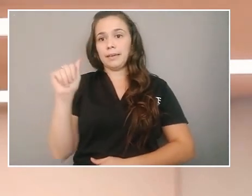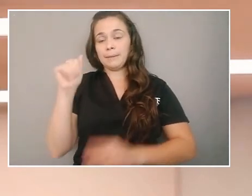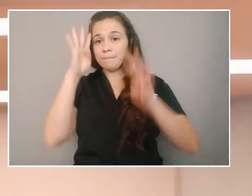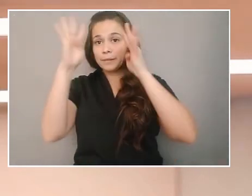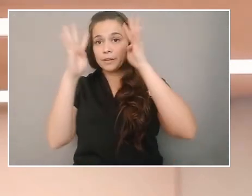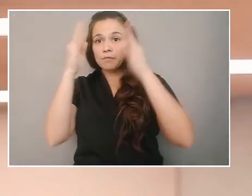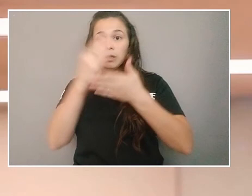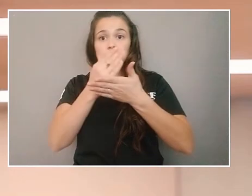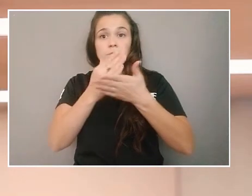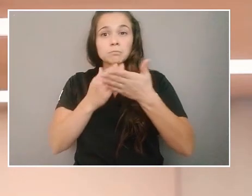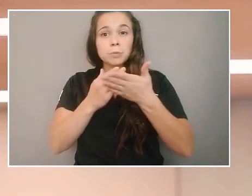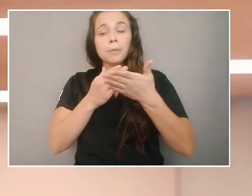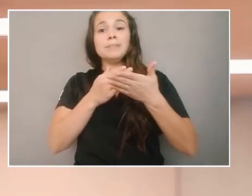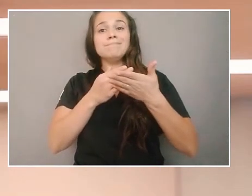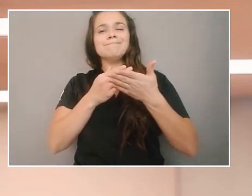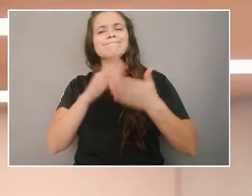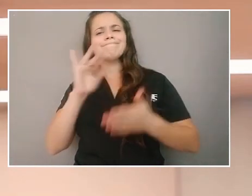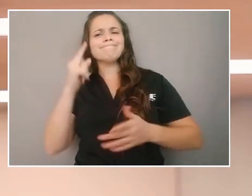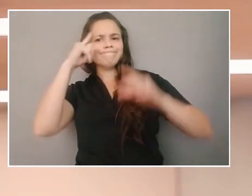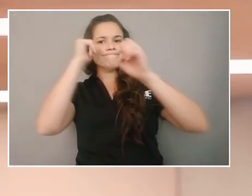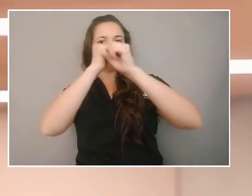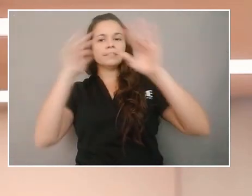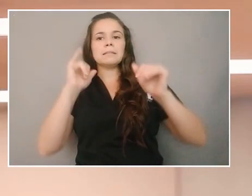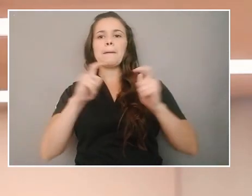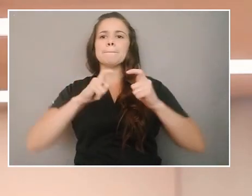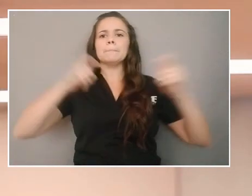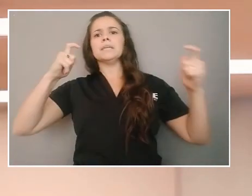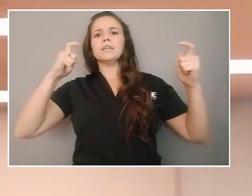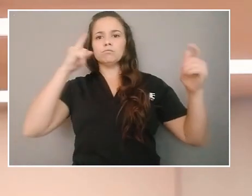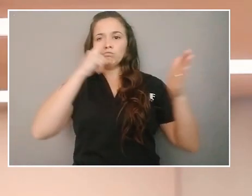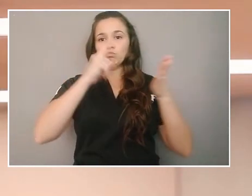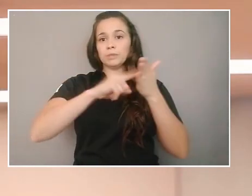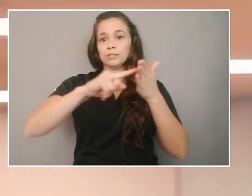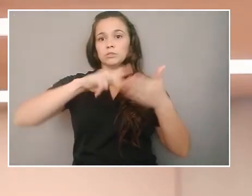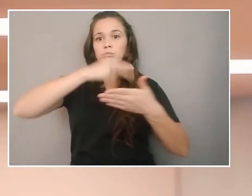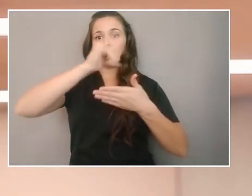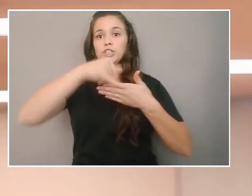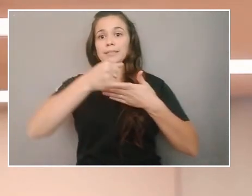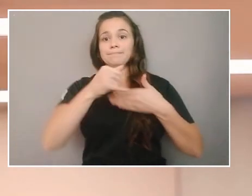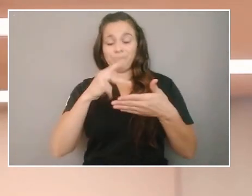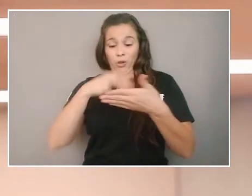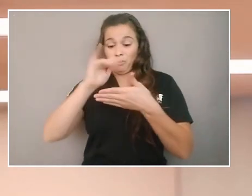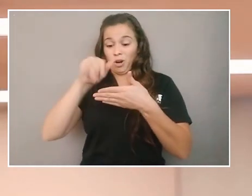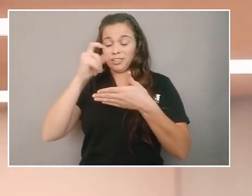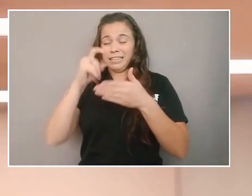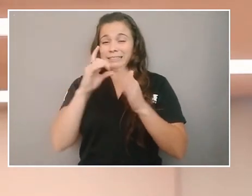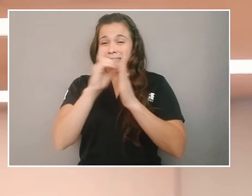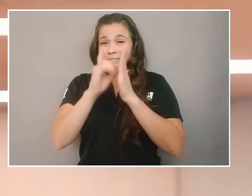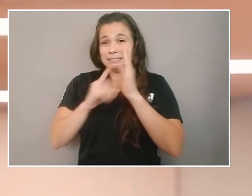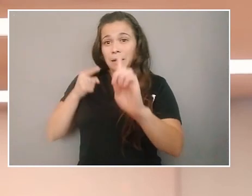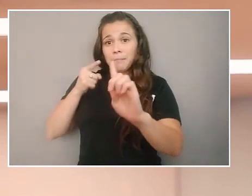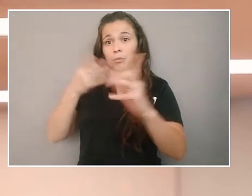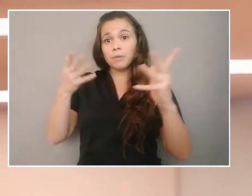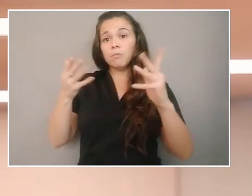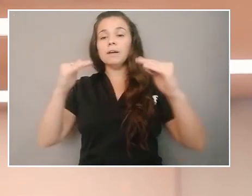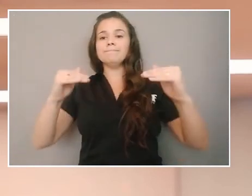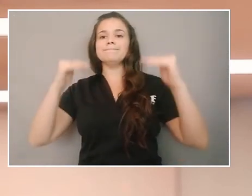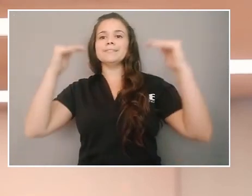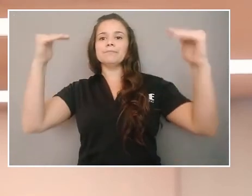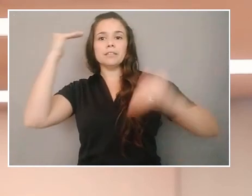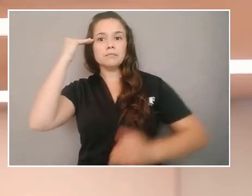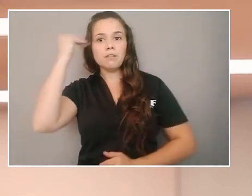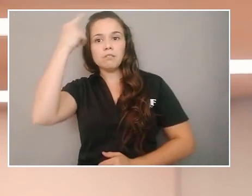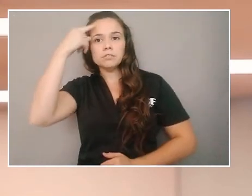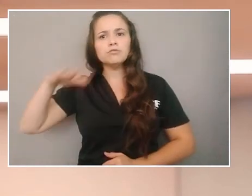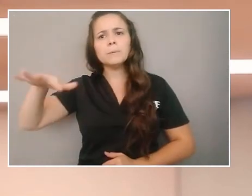a large research project. Projects must be designed to advance knowledge in the field of public mental